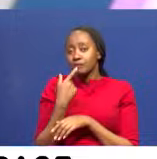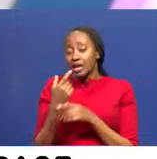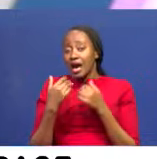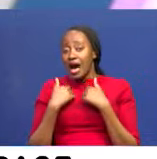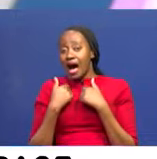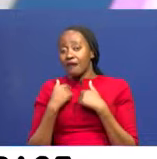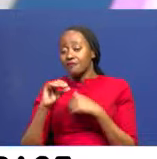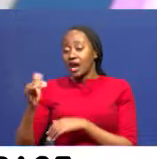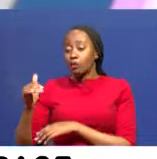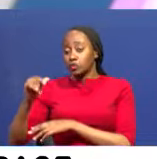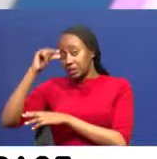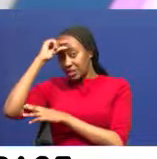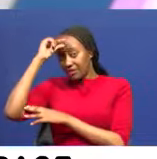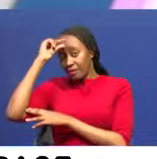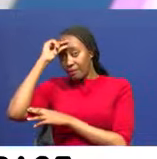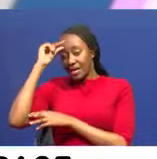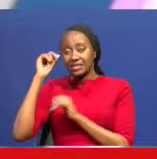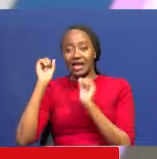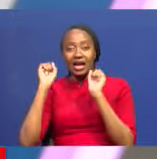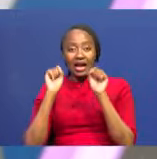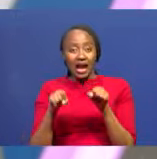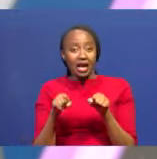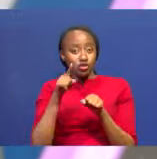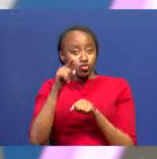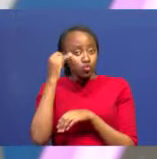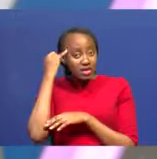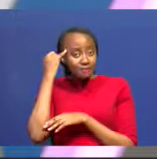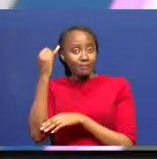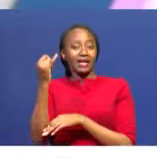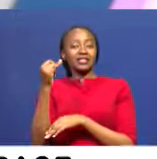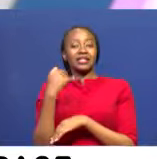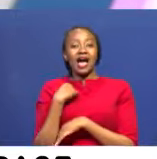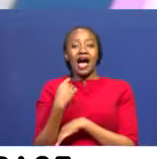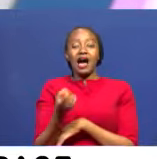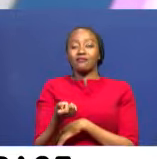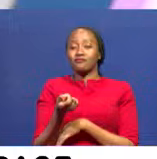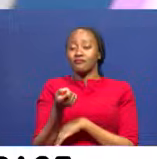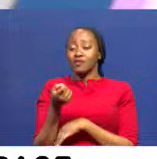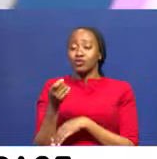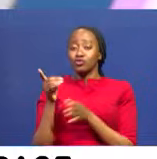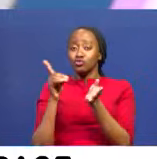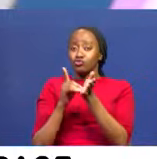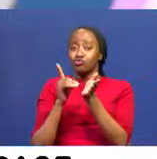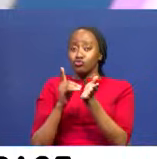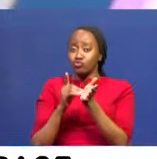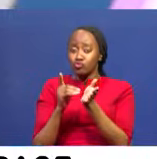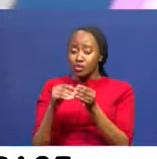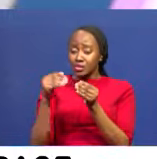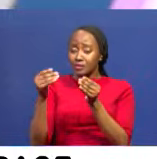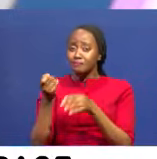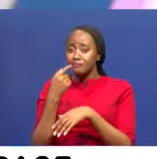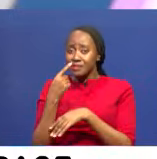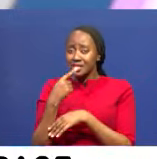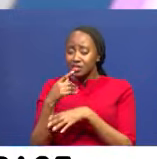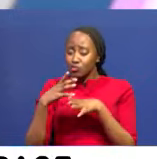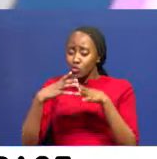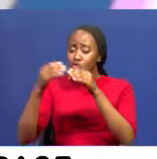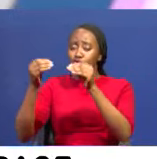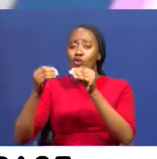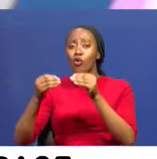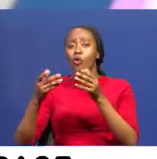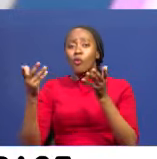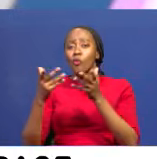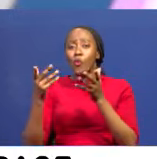county governments that imagine we have pharmacists ready to go to even marginalized areas in this